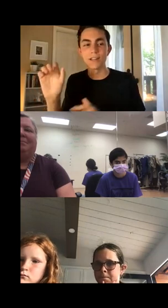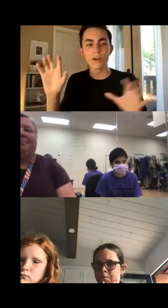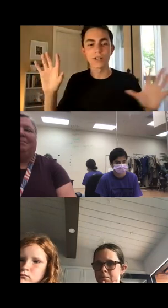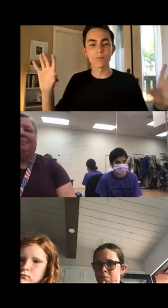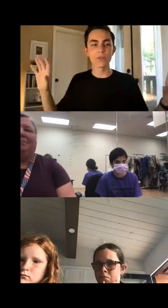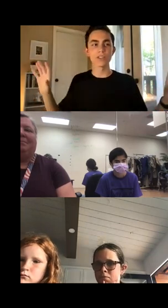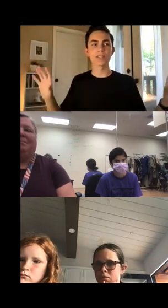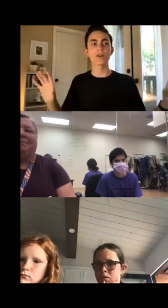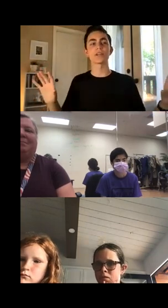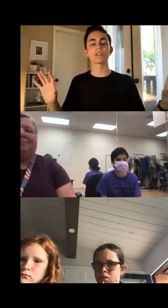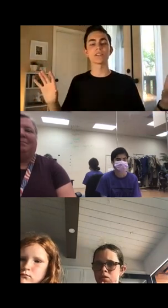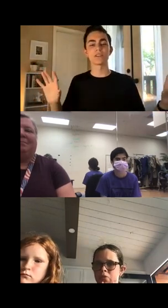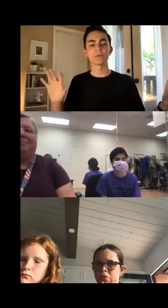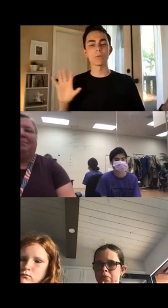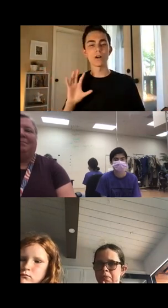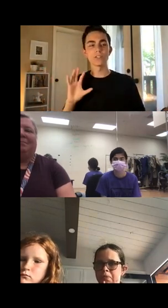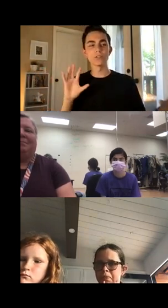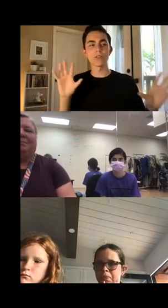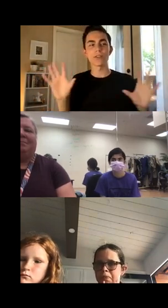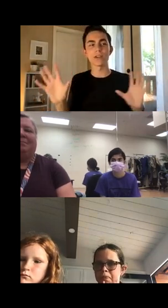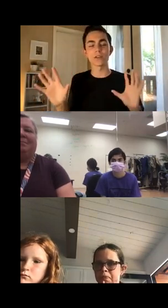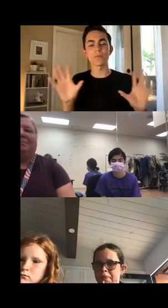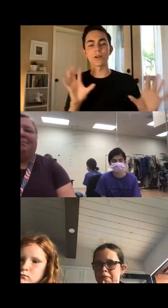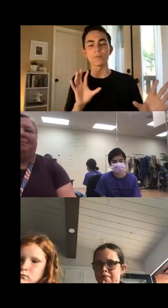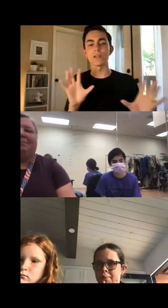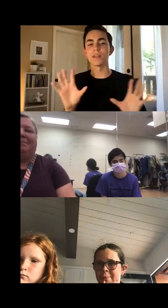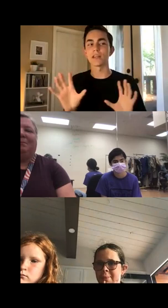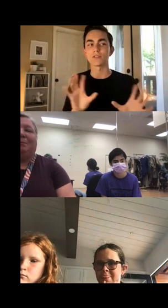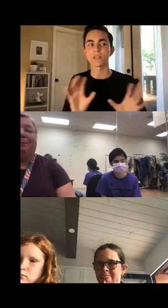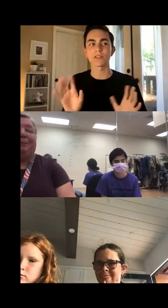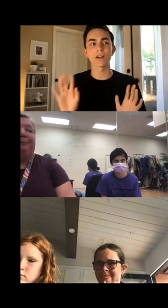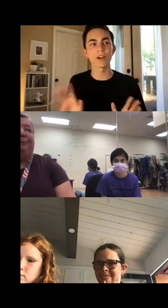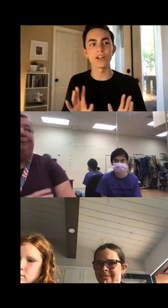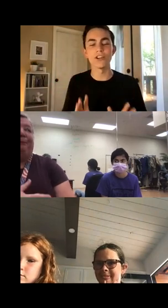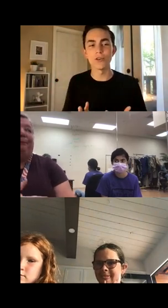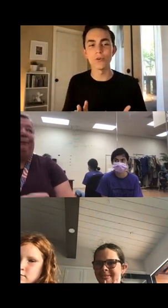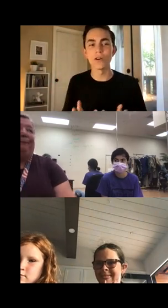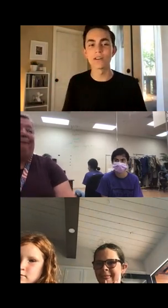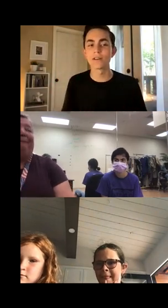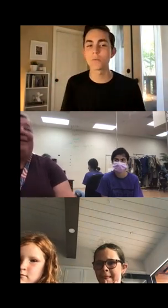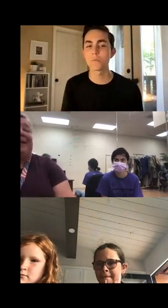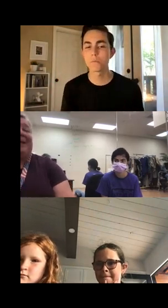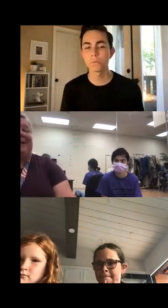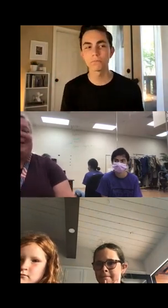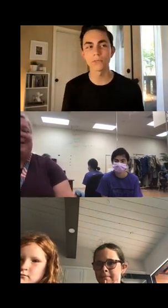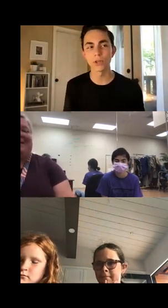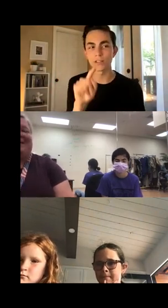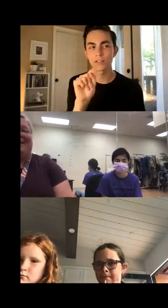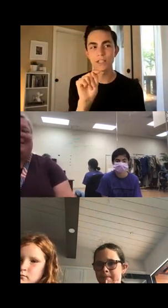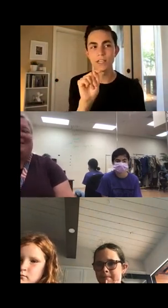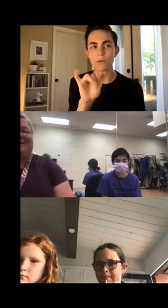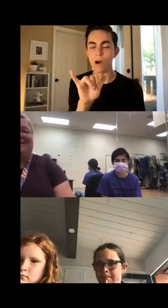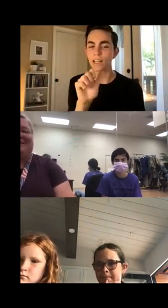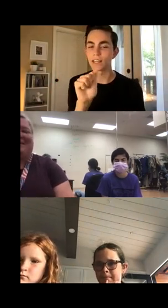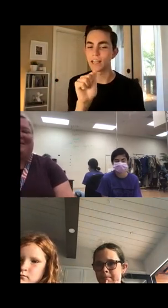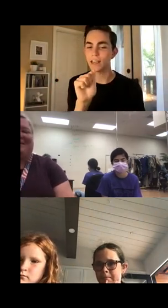Can anyone unmute and tell me, what do you think might be the answer there? I got a new, you got a